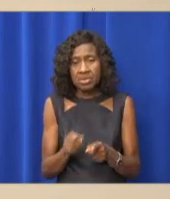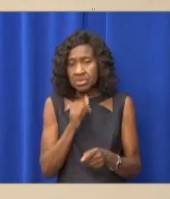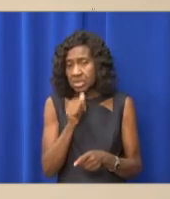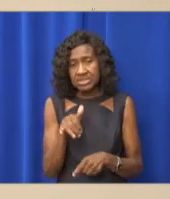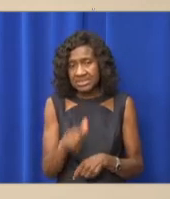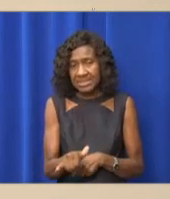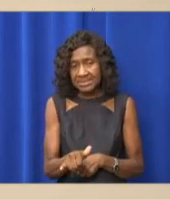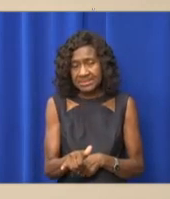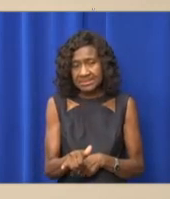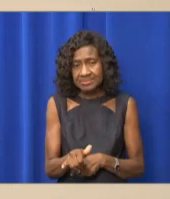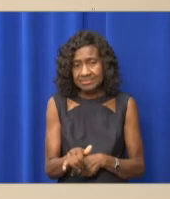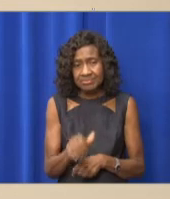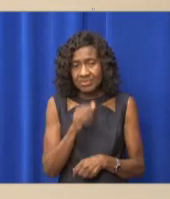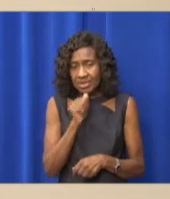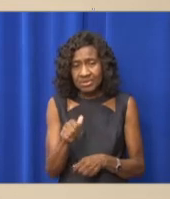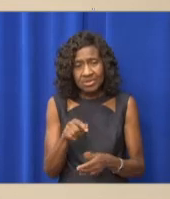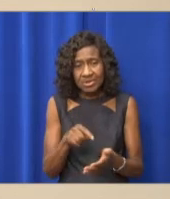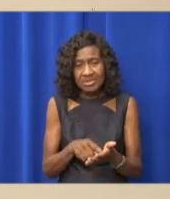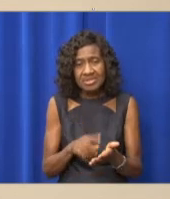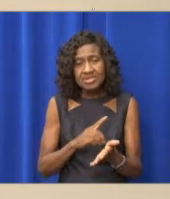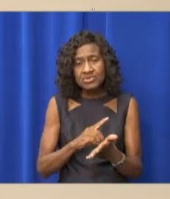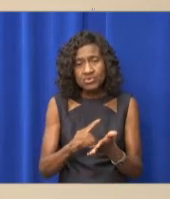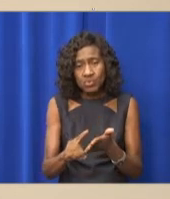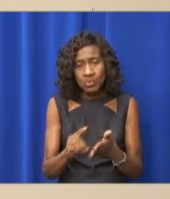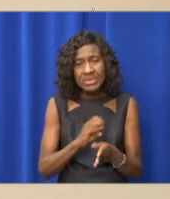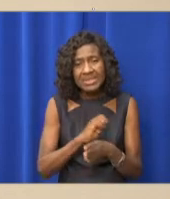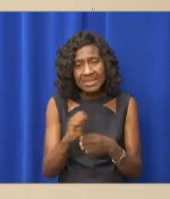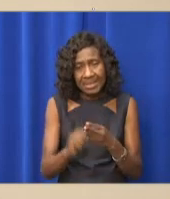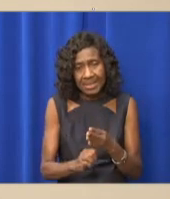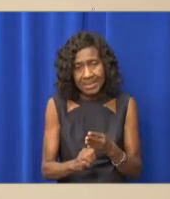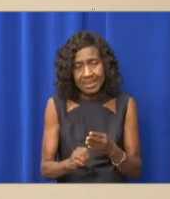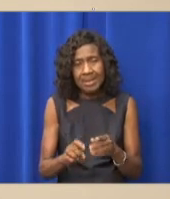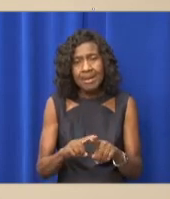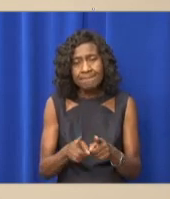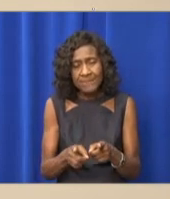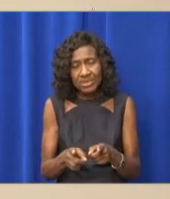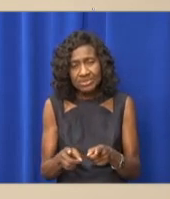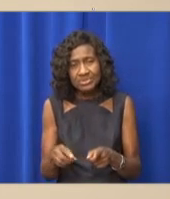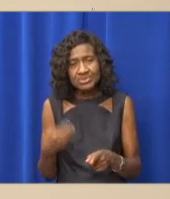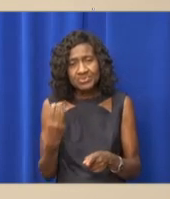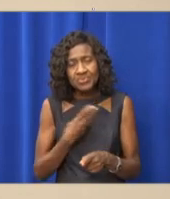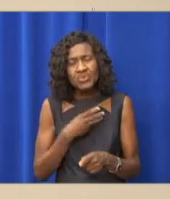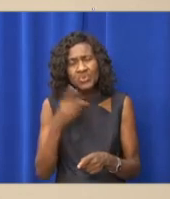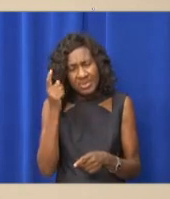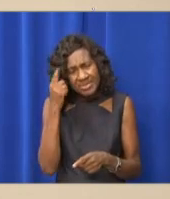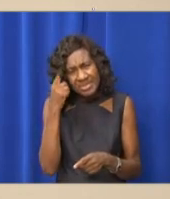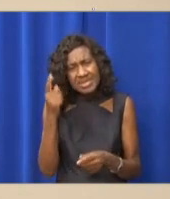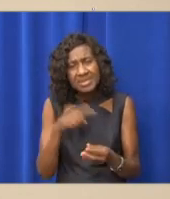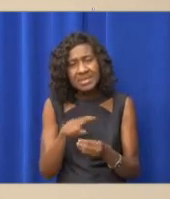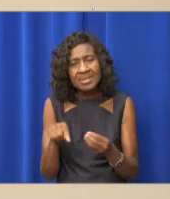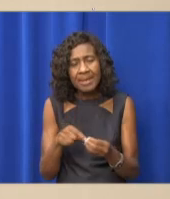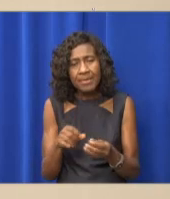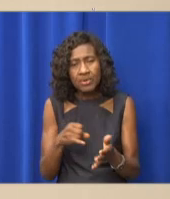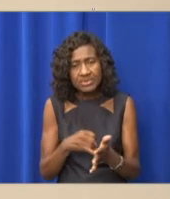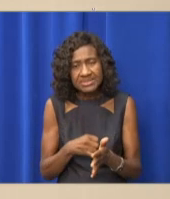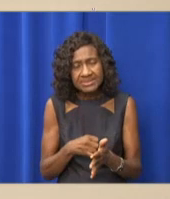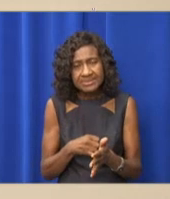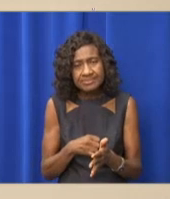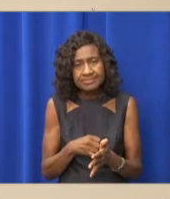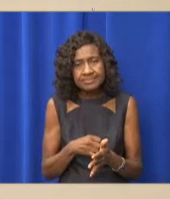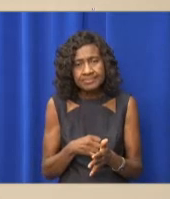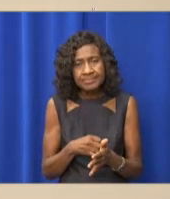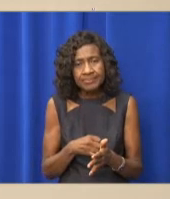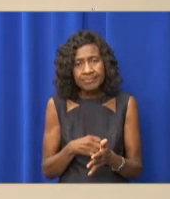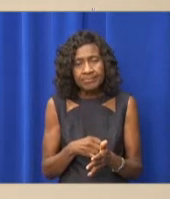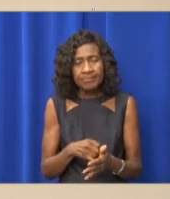won't be there by this weekend. But that is certainly one of the things that we are looking at lifting. The other thing that we are